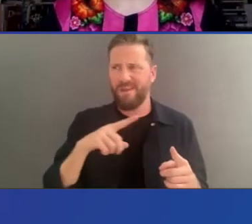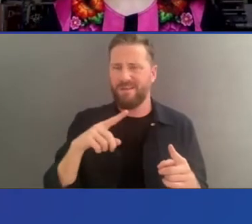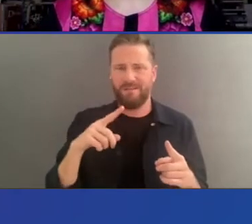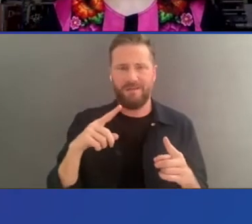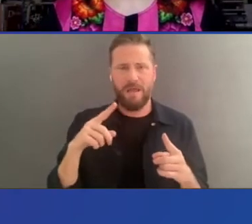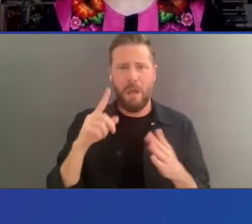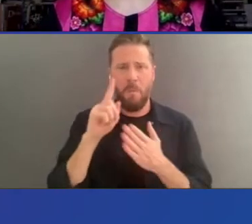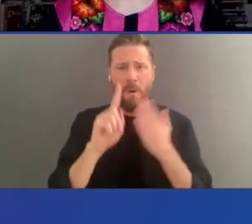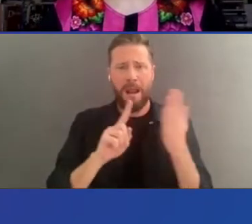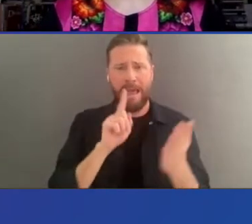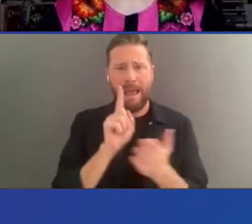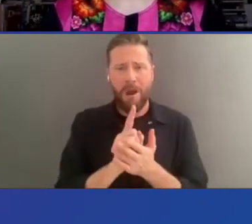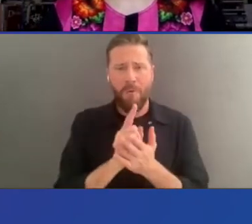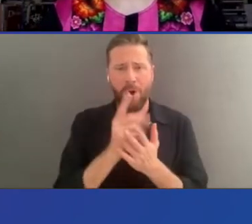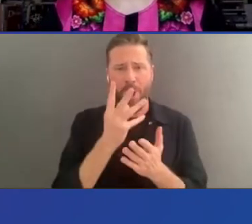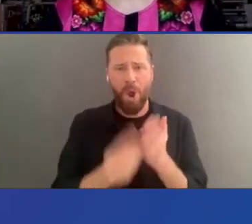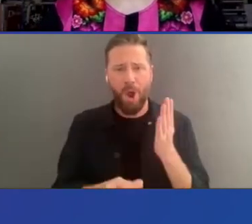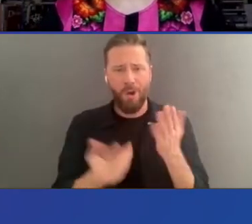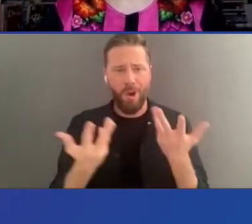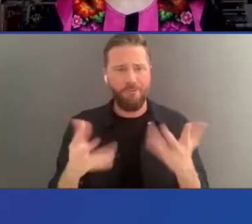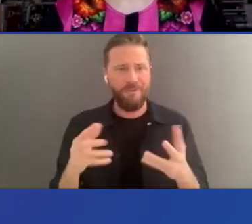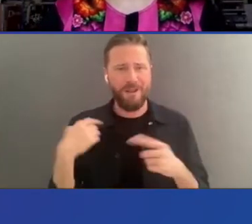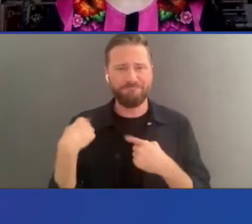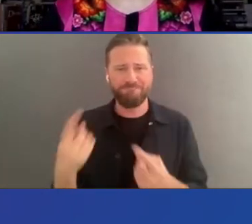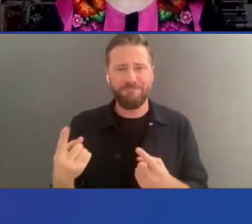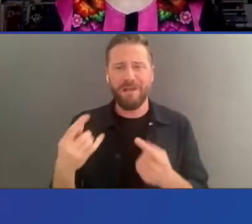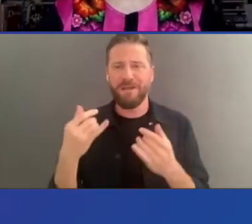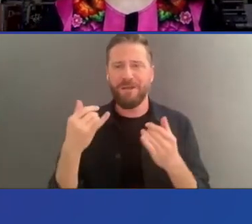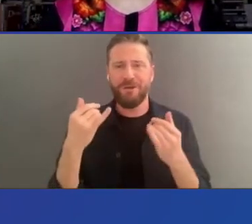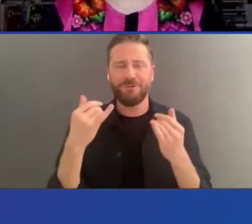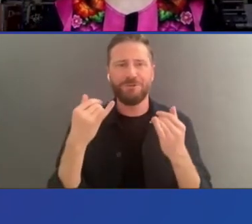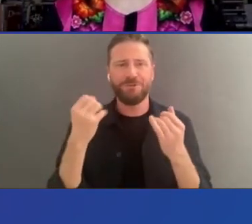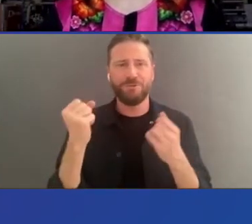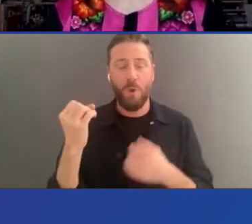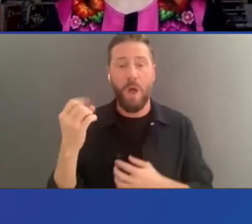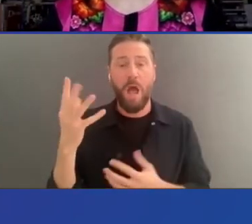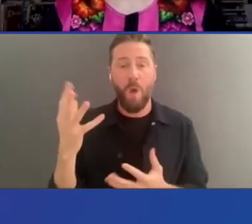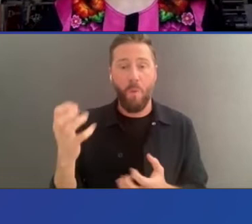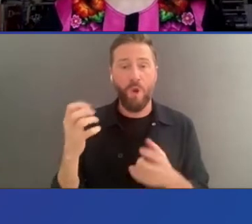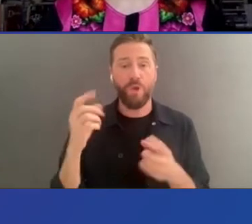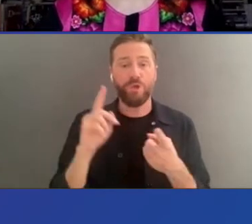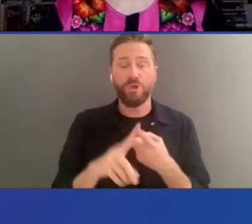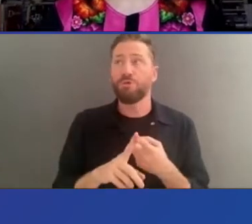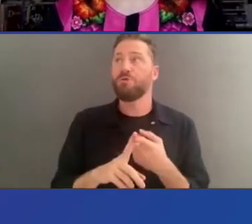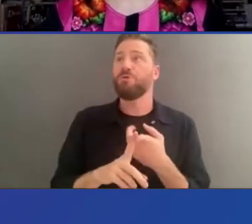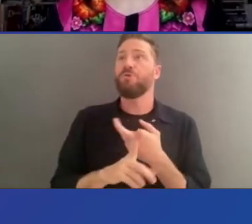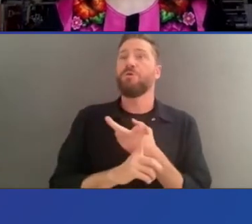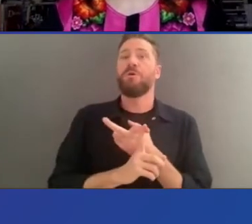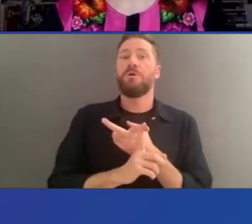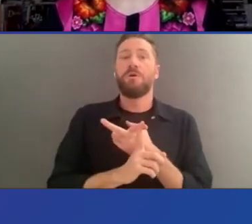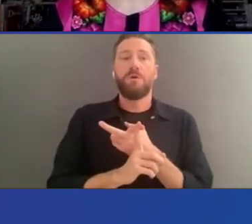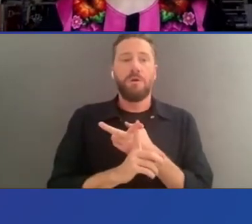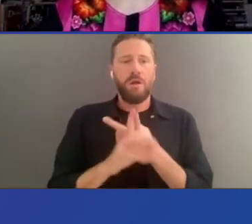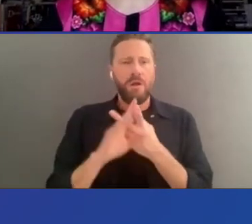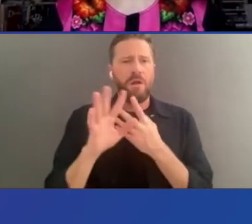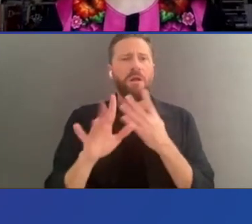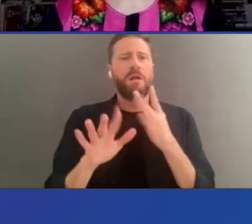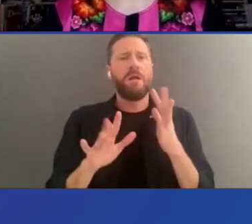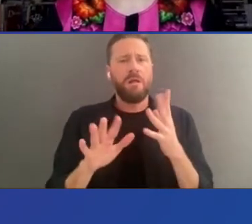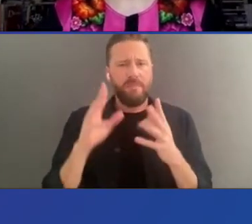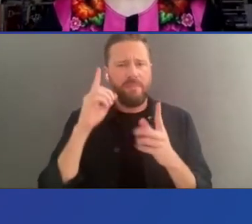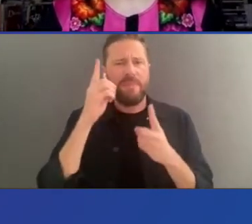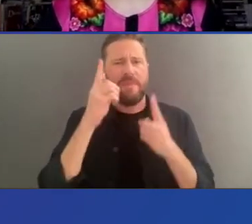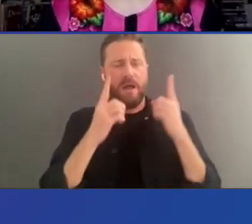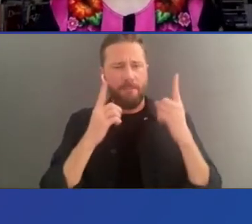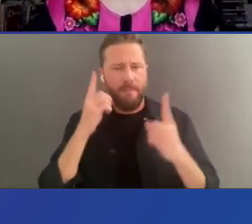hour has elapsed, up to this point. So I want to think about,